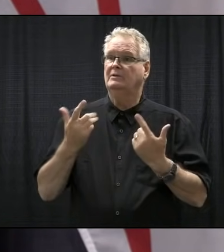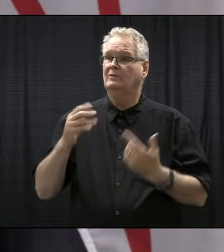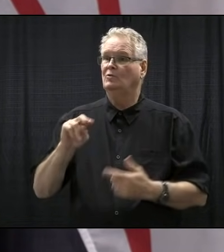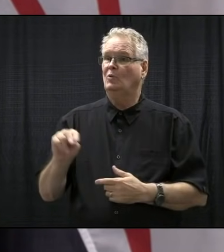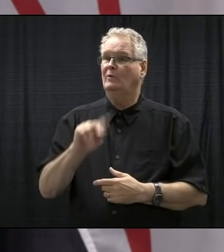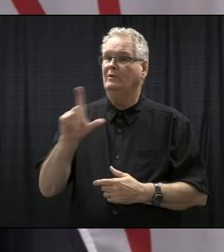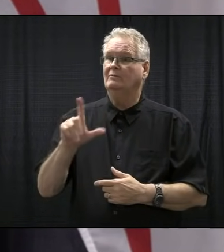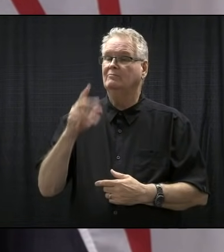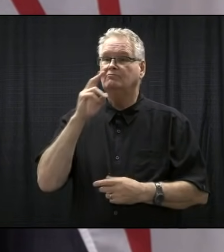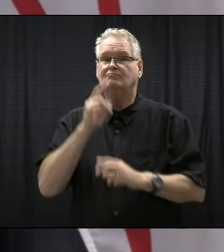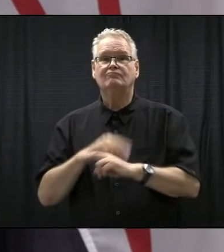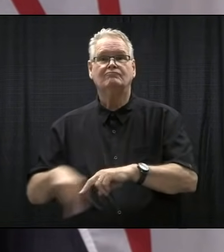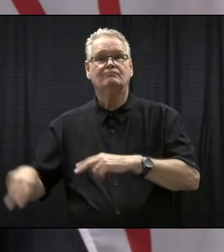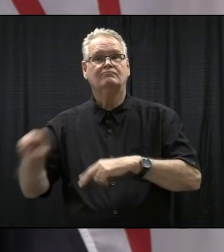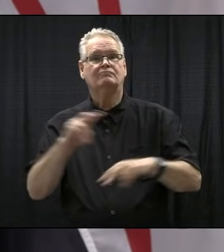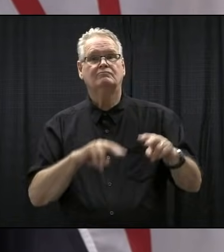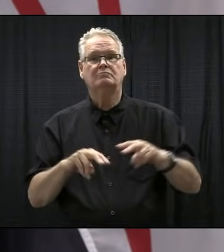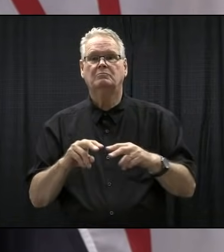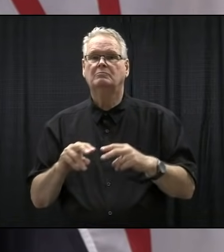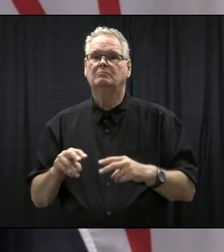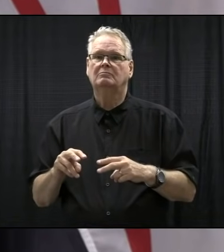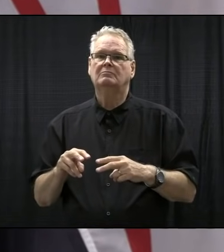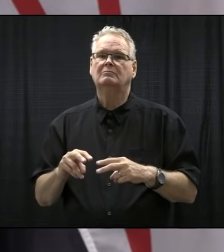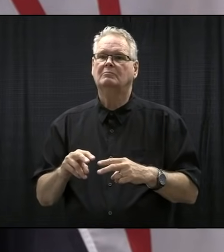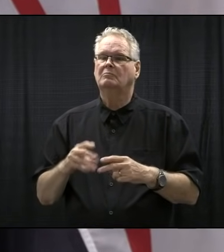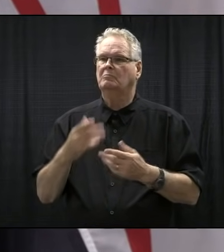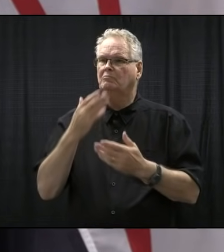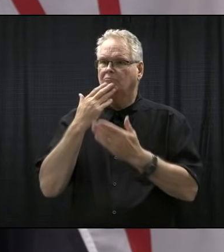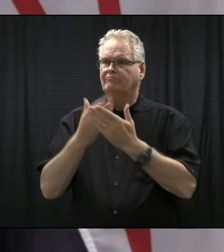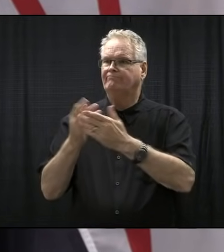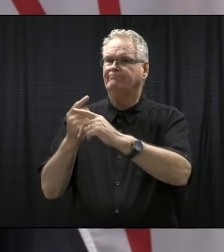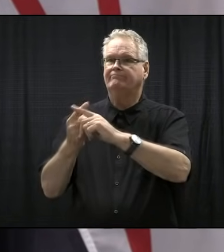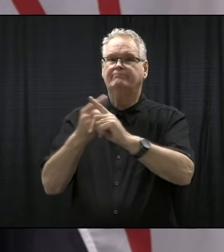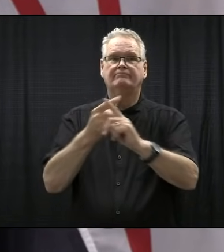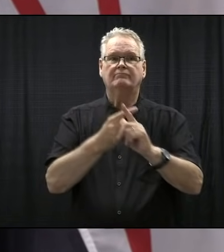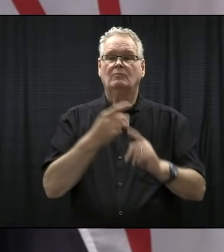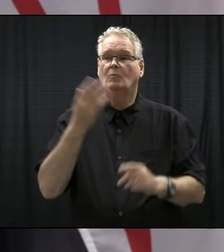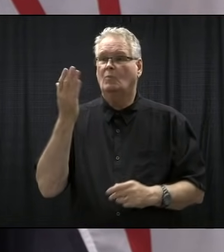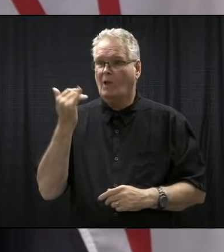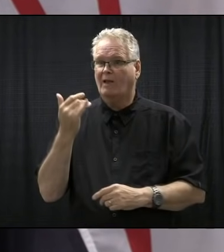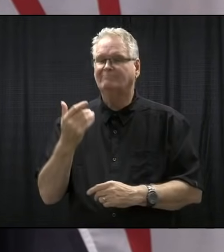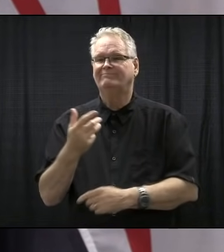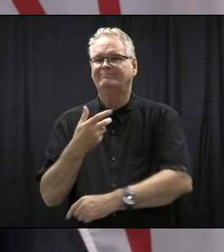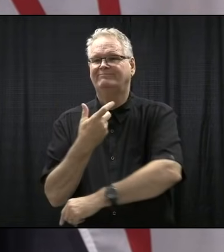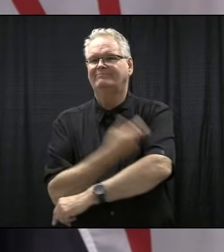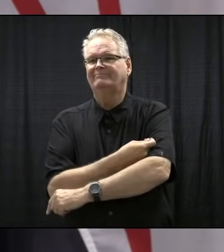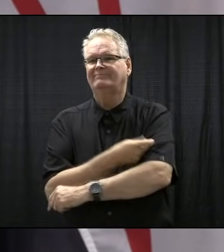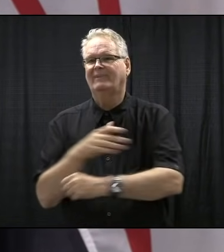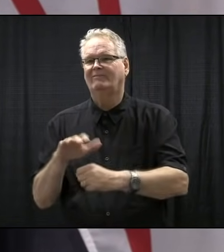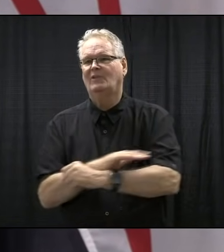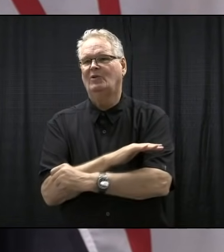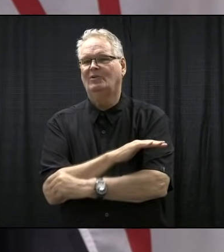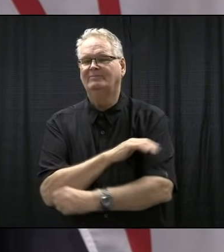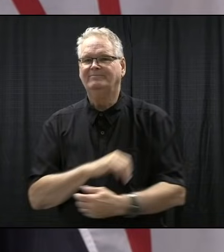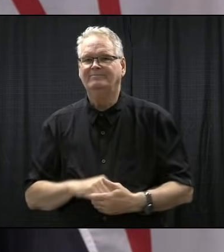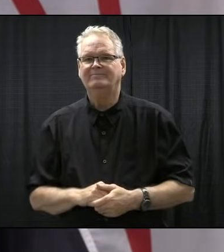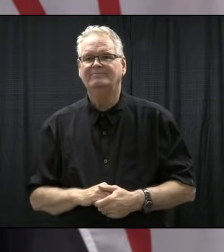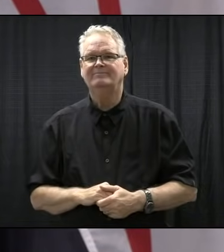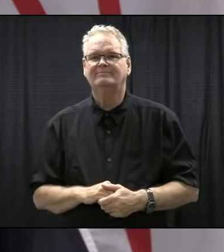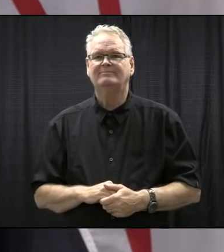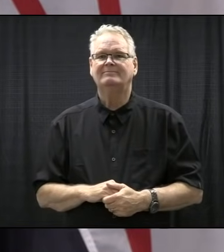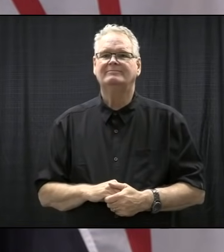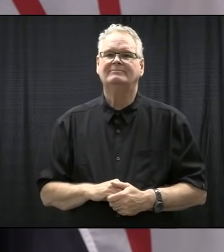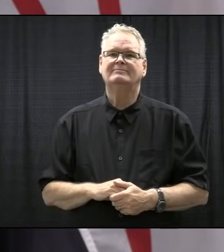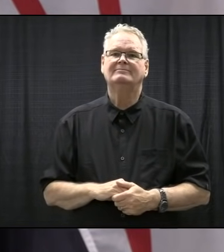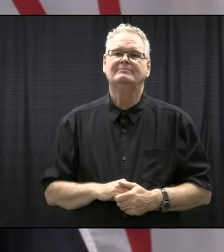up and made the choice to be vaccinated. Together, you lowered our risk and made it possible to significantly ease restrictions in the